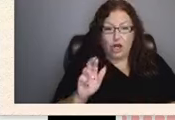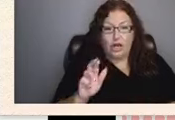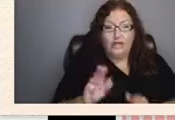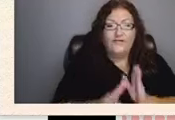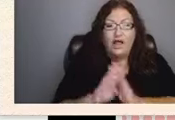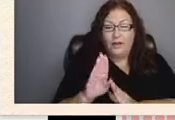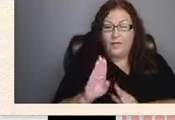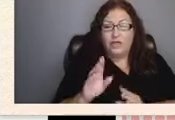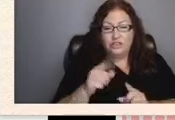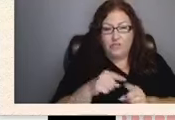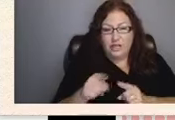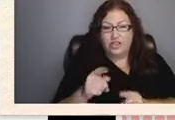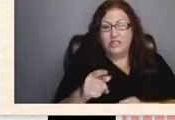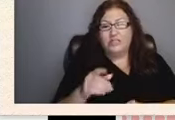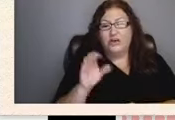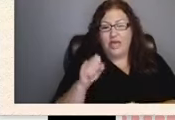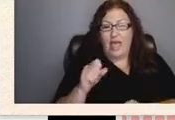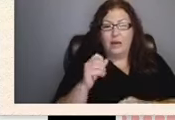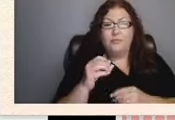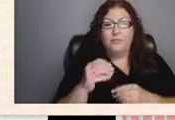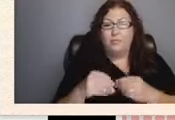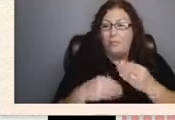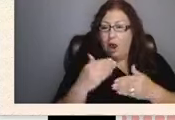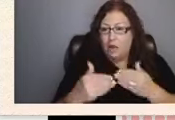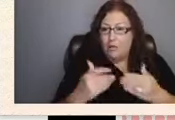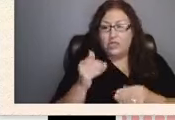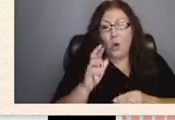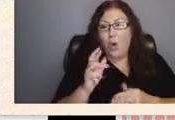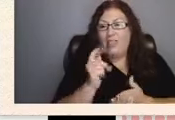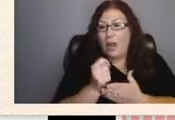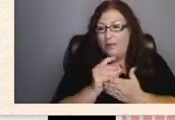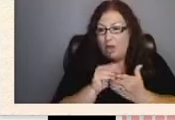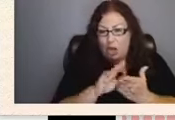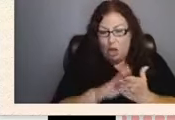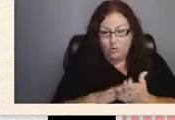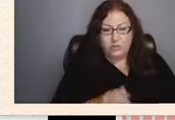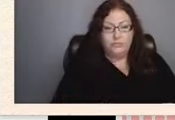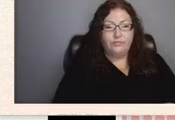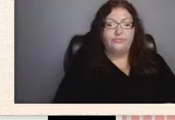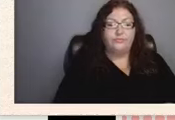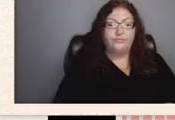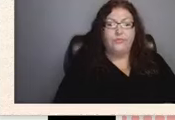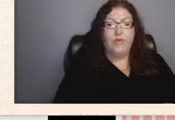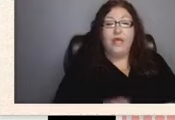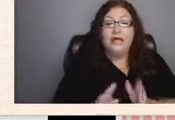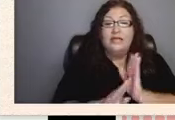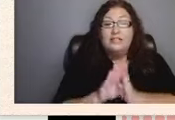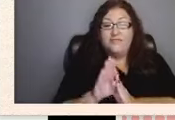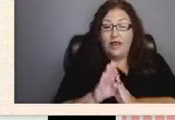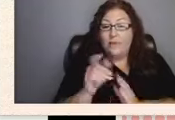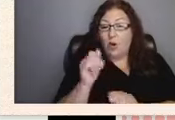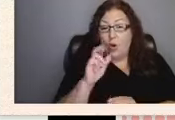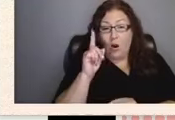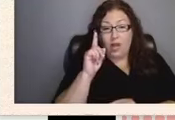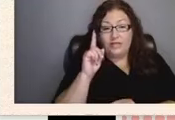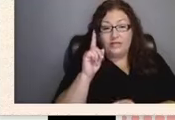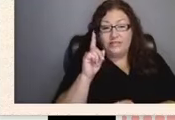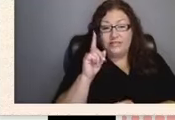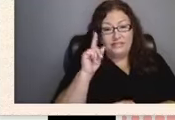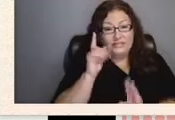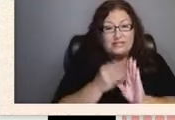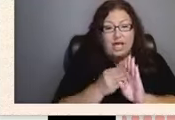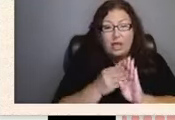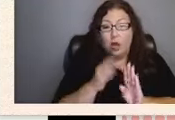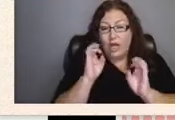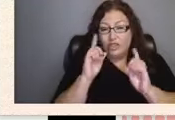therapy notes if there's a therapist providing services to the child. A developmental or psychoeducational evaluation,